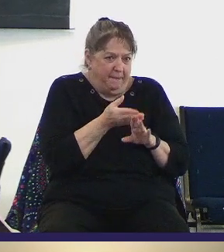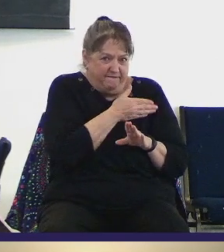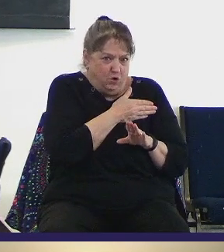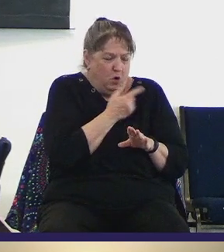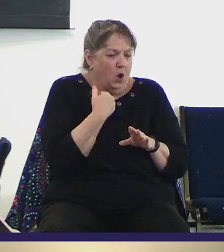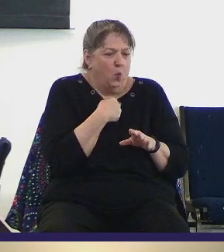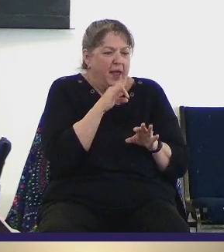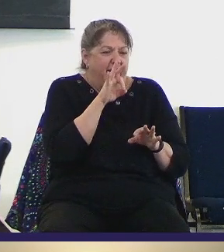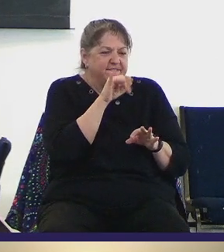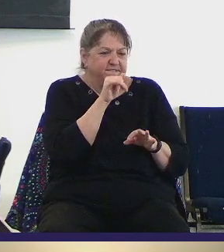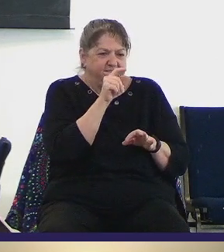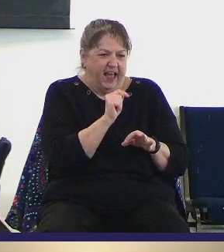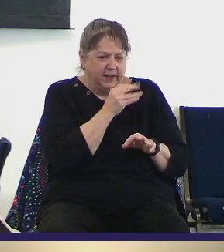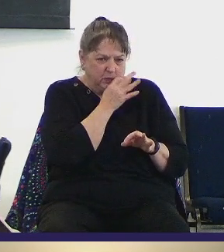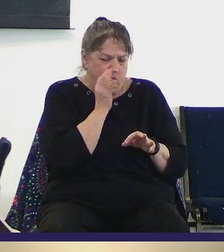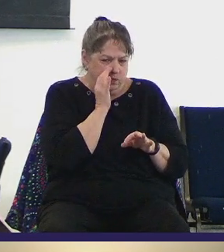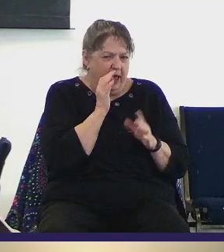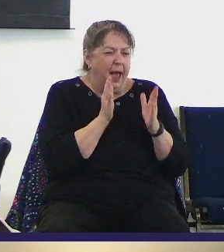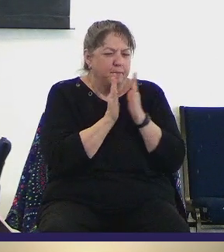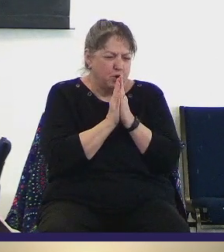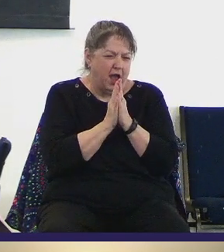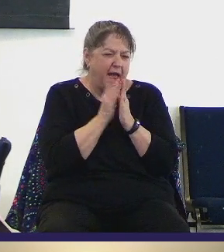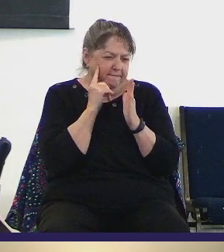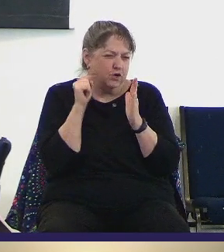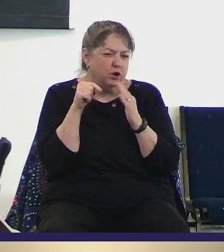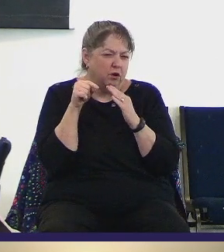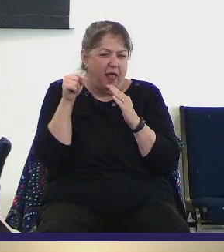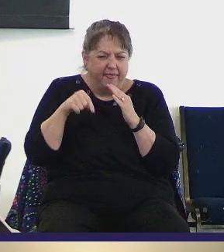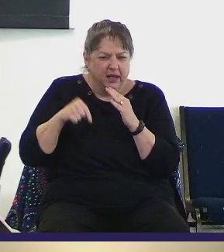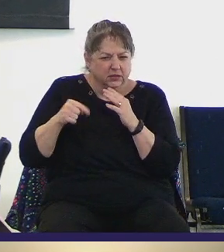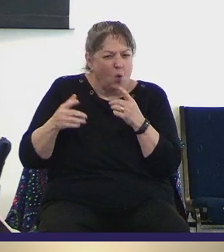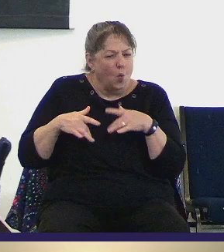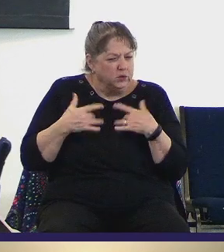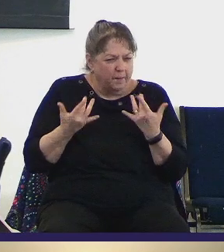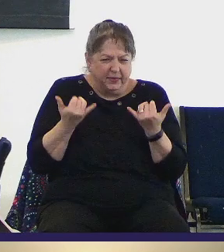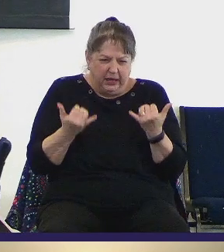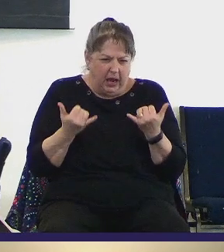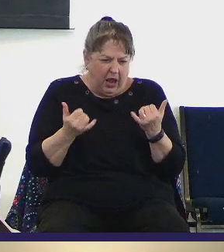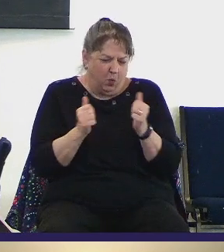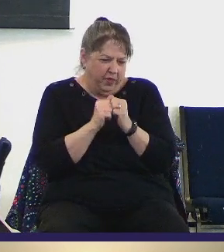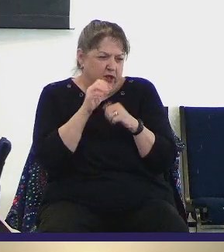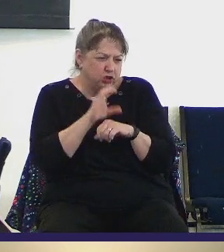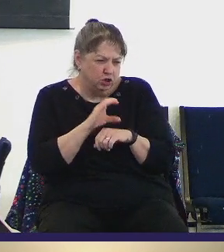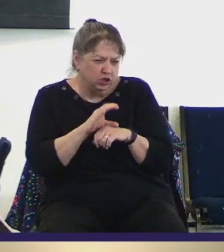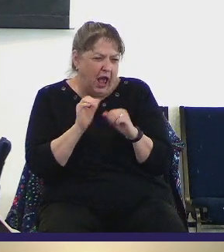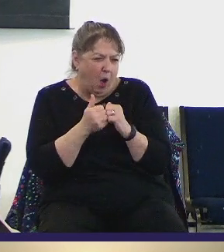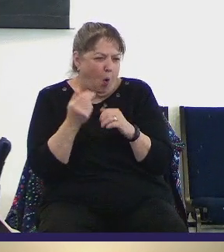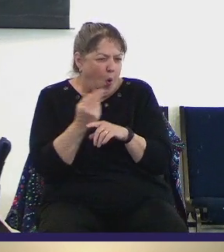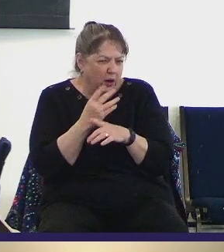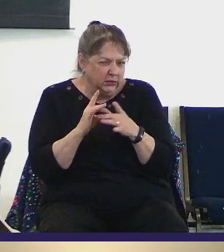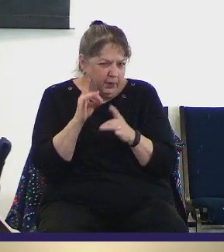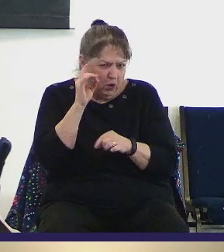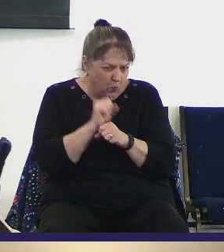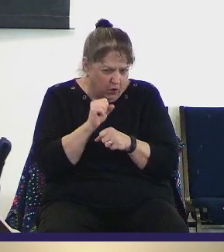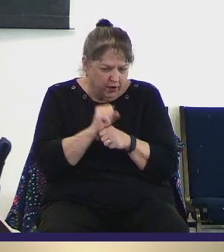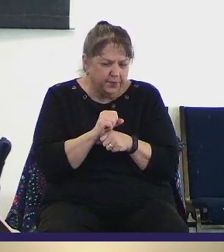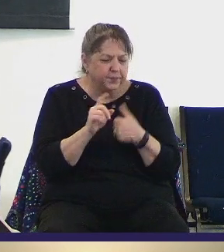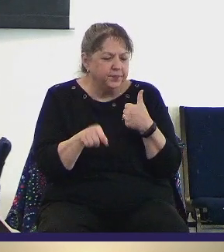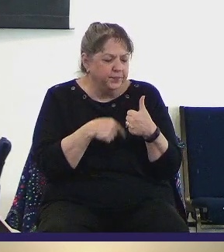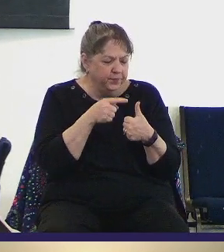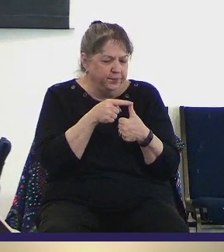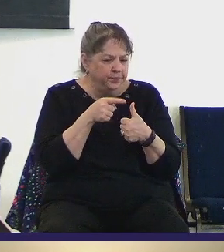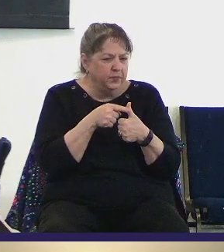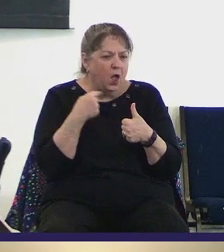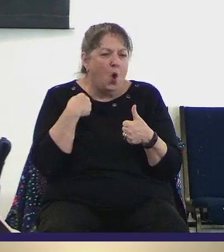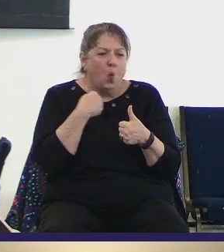we're praying for the same things. Some of the things that we are fasting and praying for is, number one, a